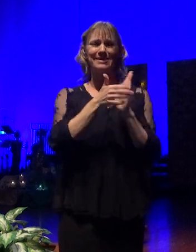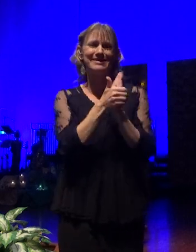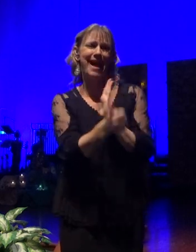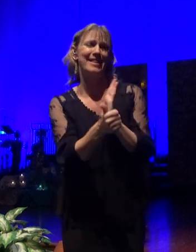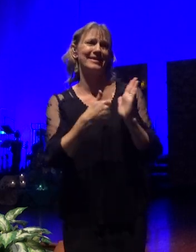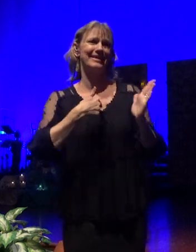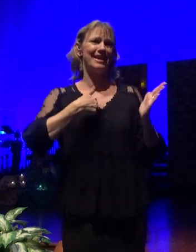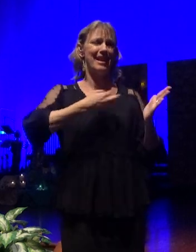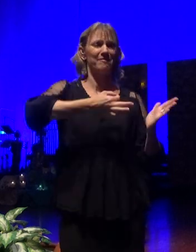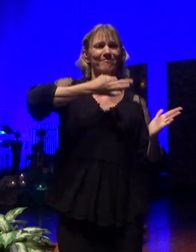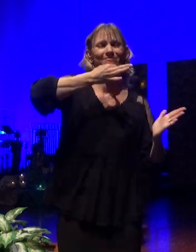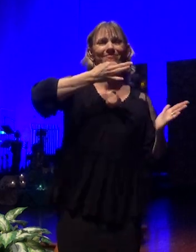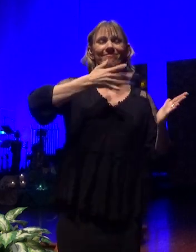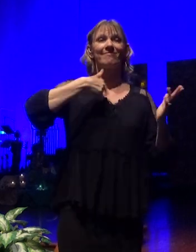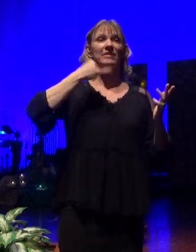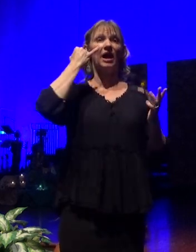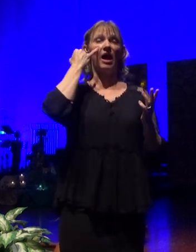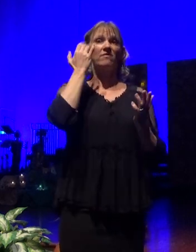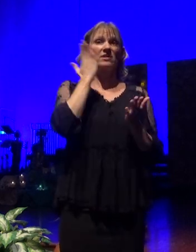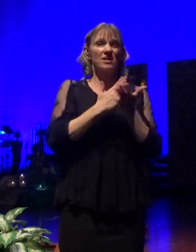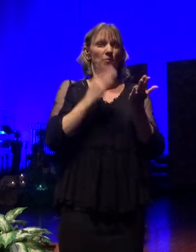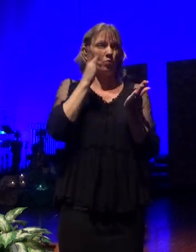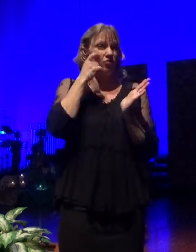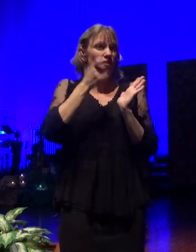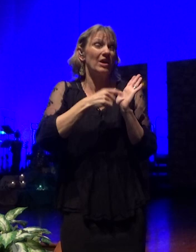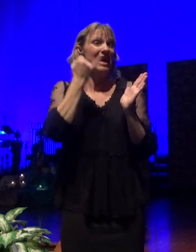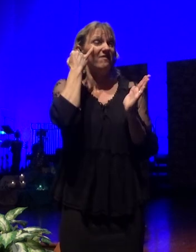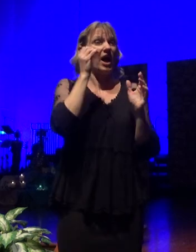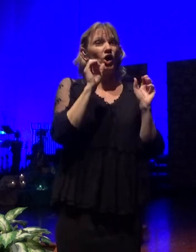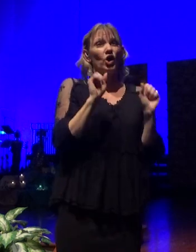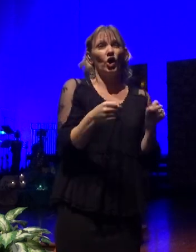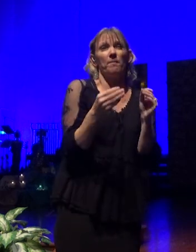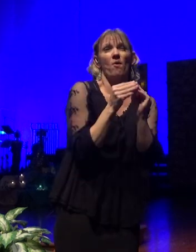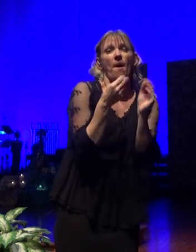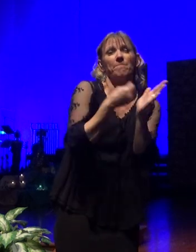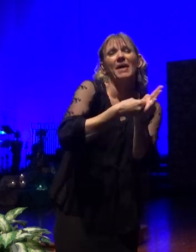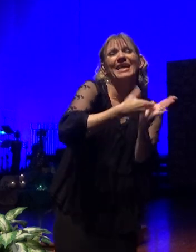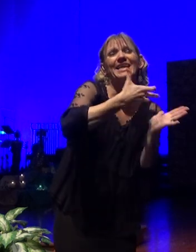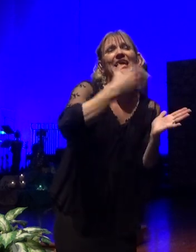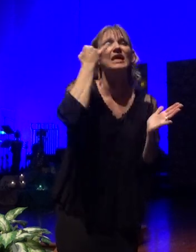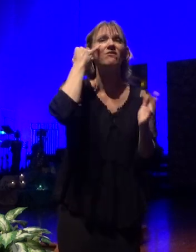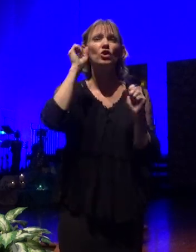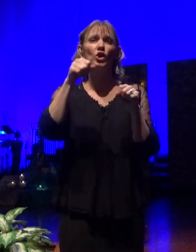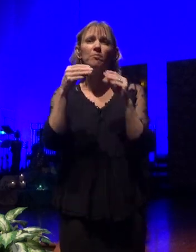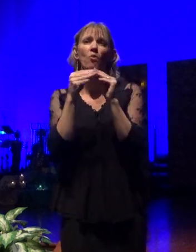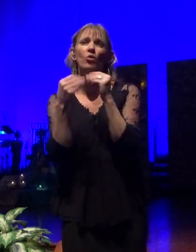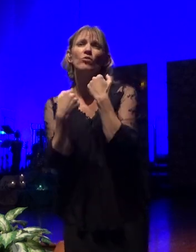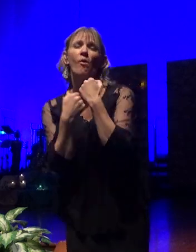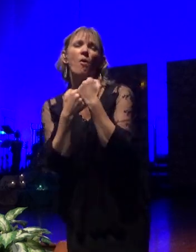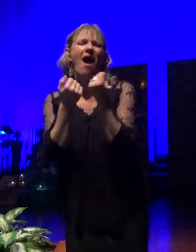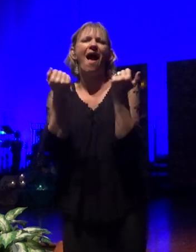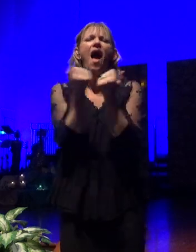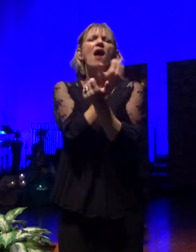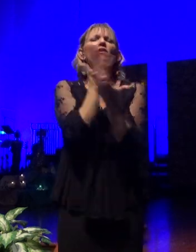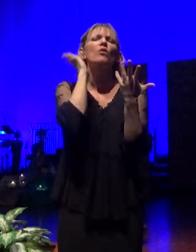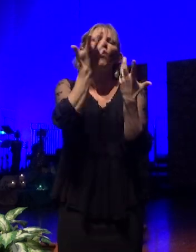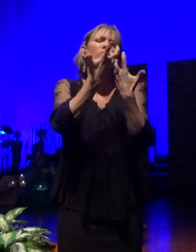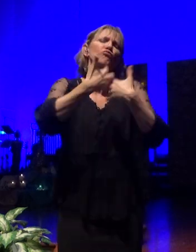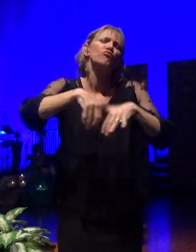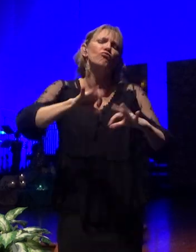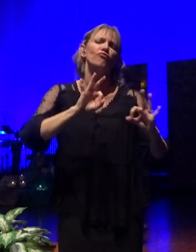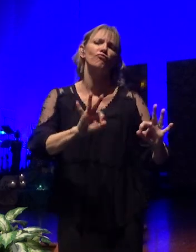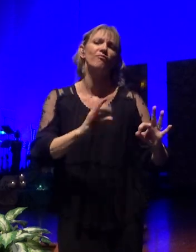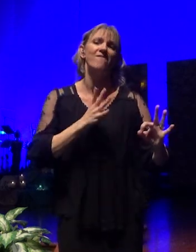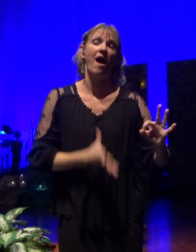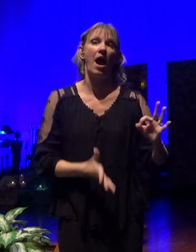I am, if I could just get more money, if I could just get more support, everything would be fine. And what